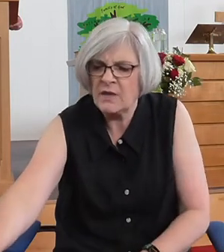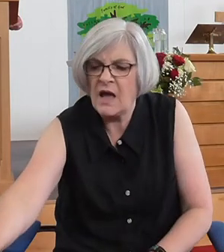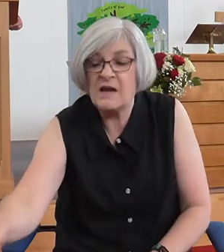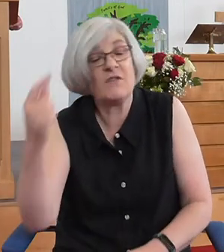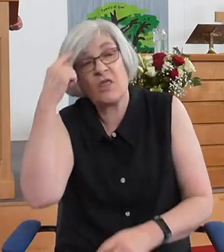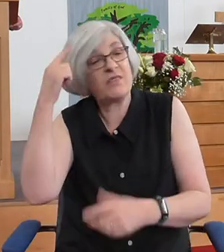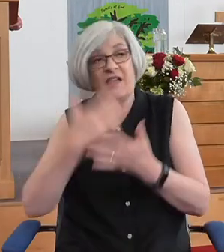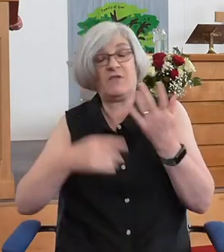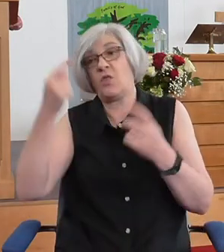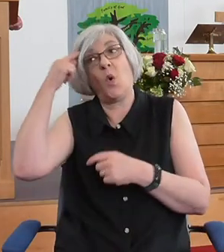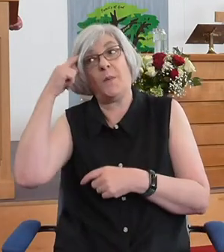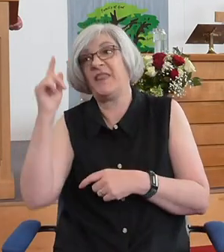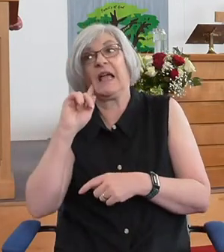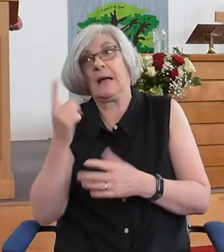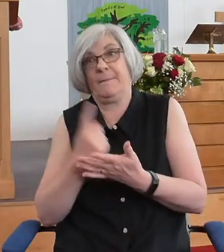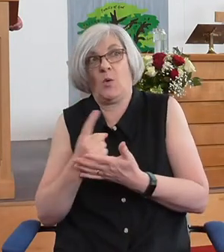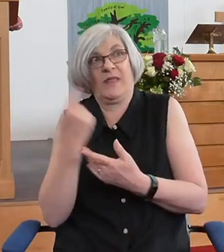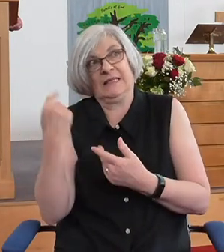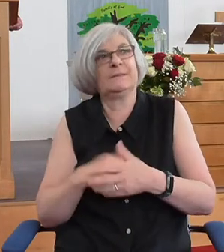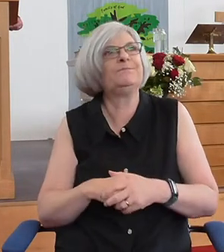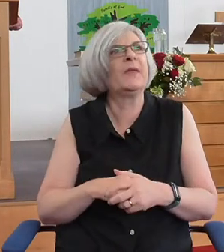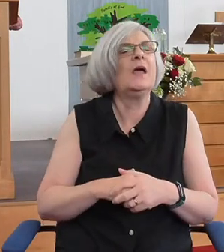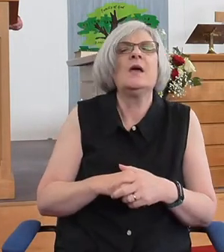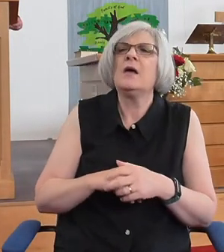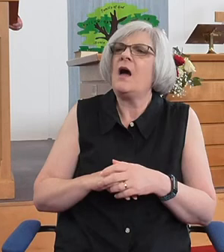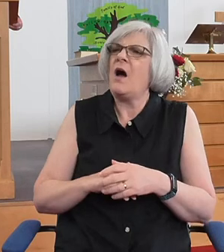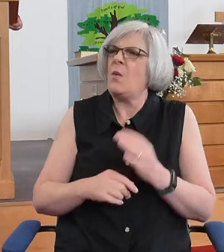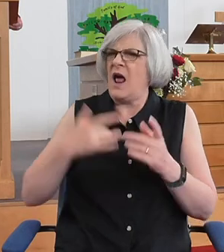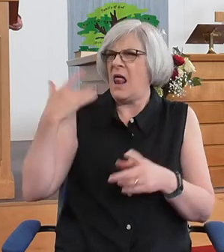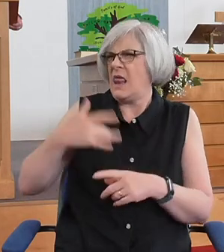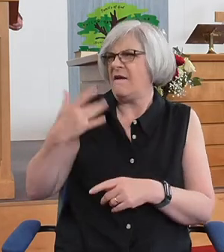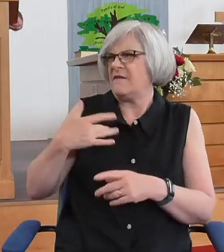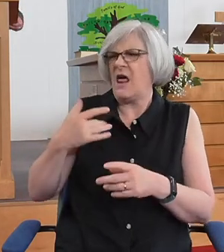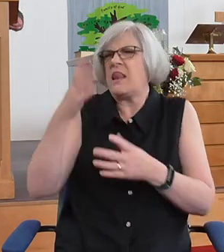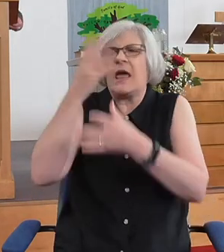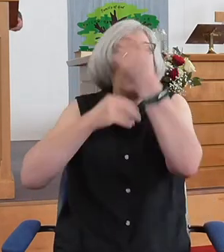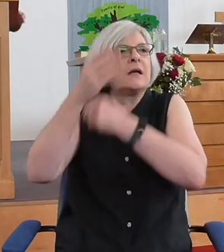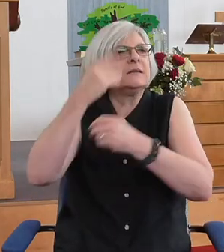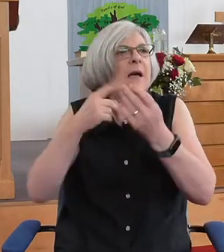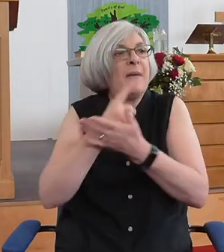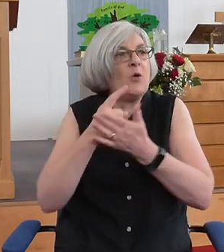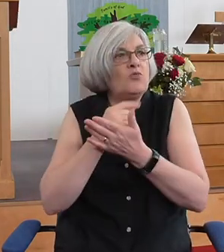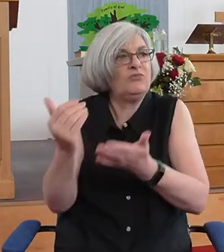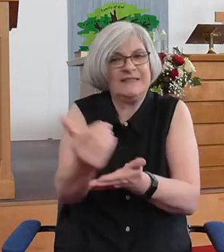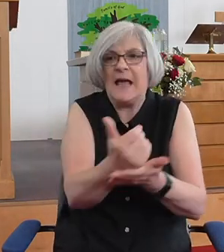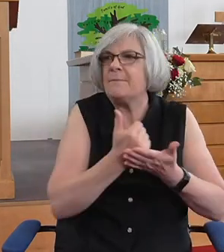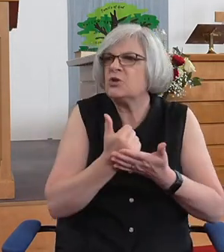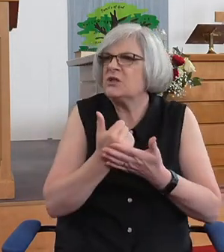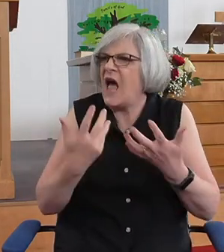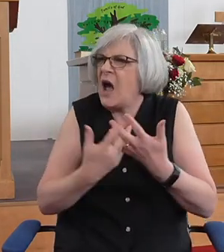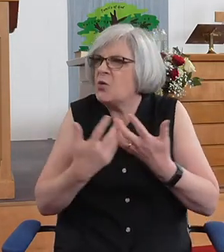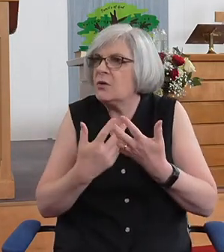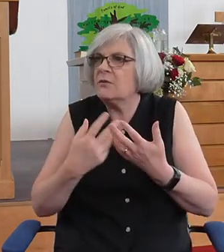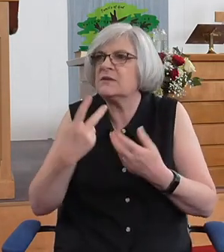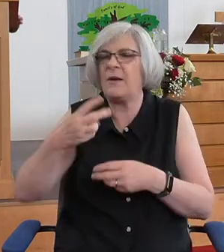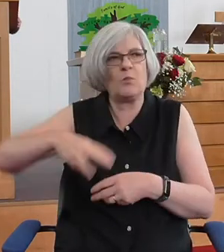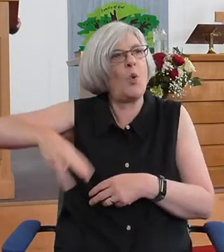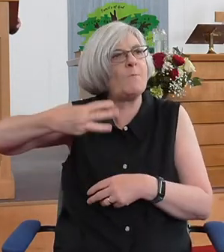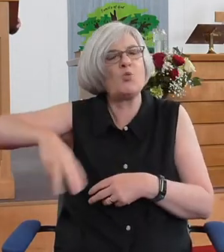goes. The first time I learned about redemption when I was a child was to do with